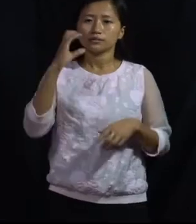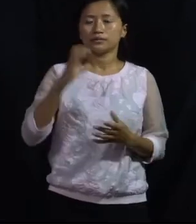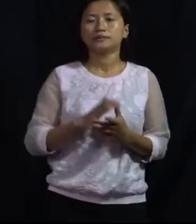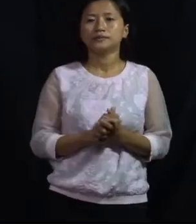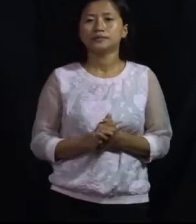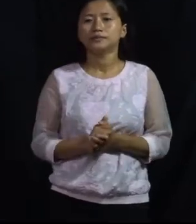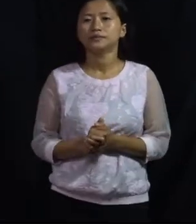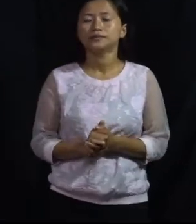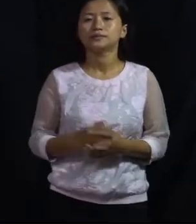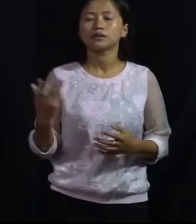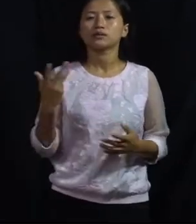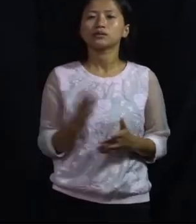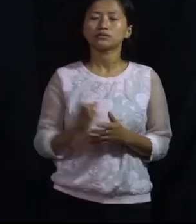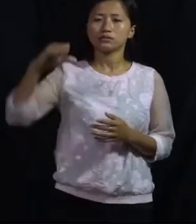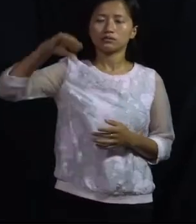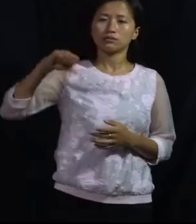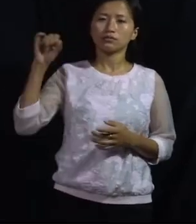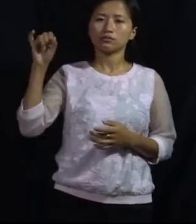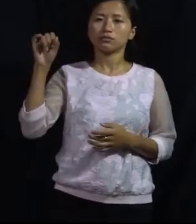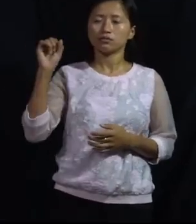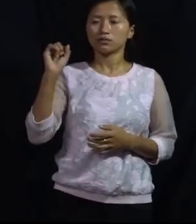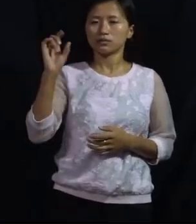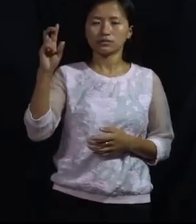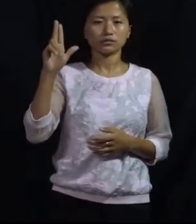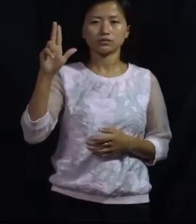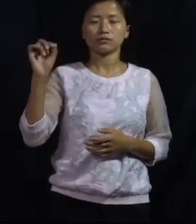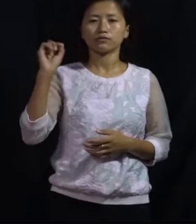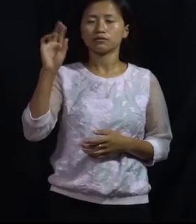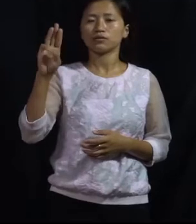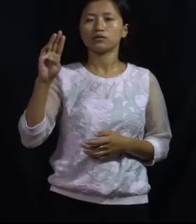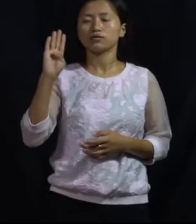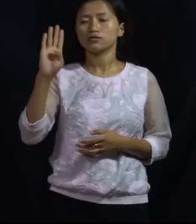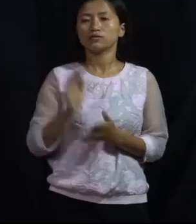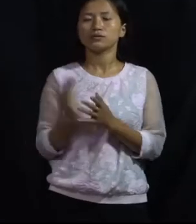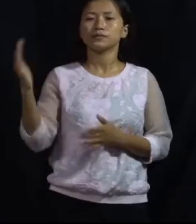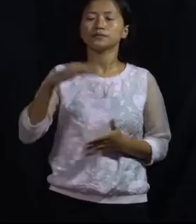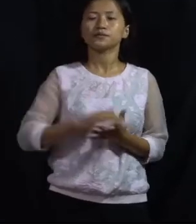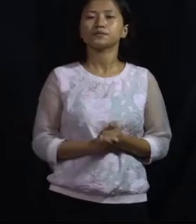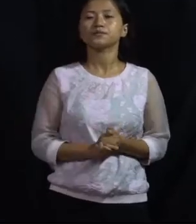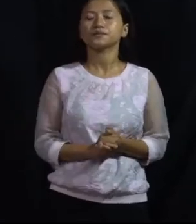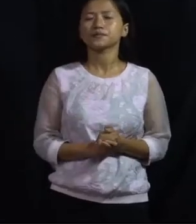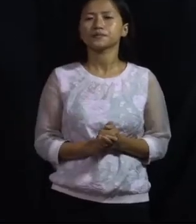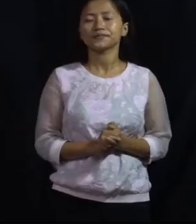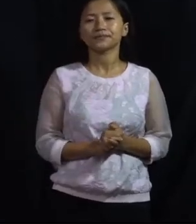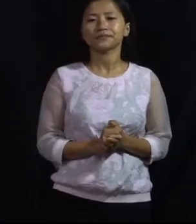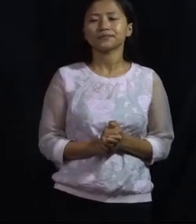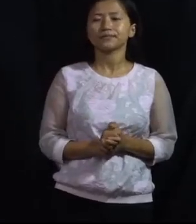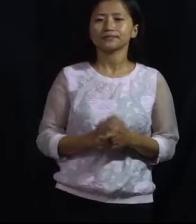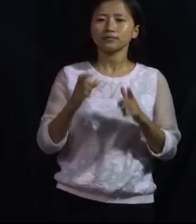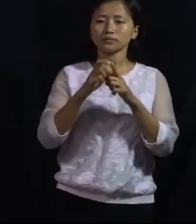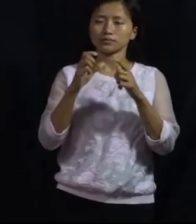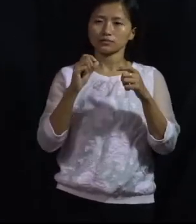C. How this 984 comes, I'll explain later. And then on the debit